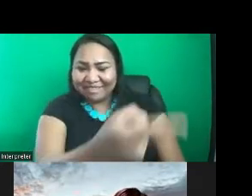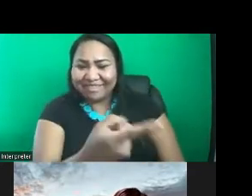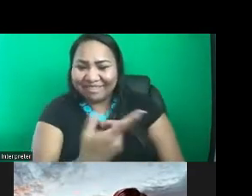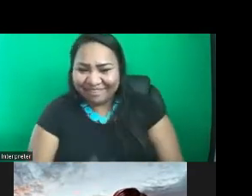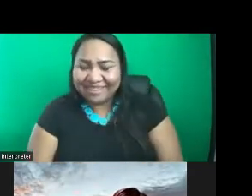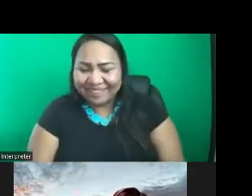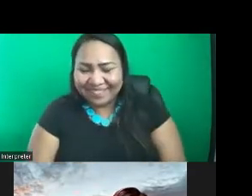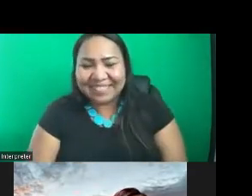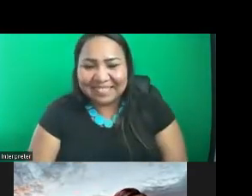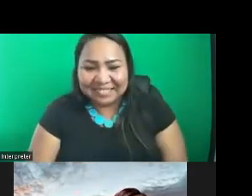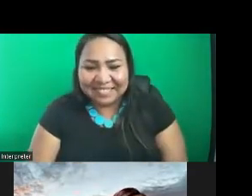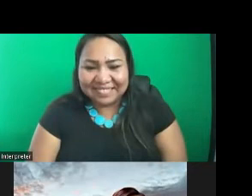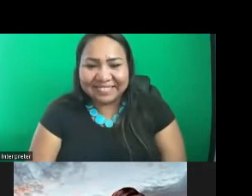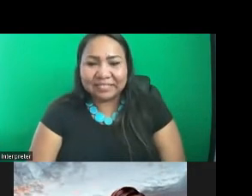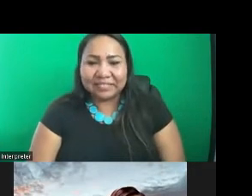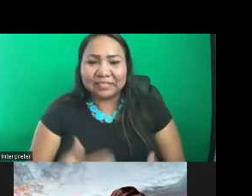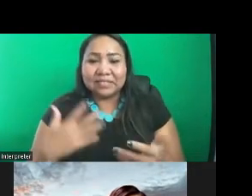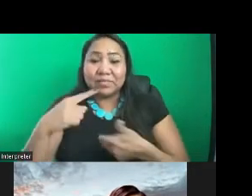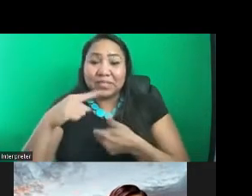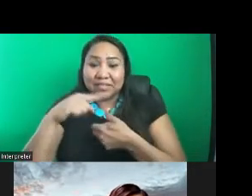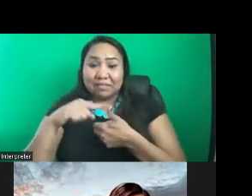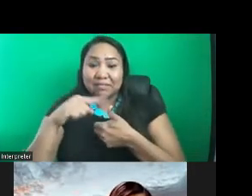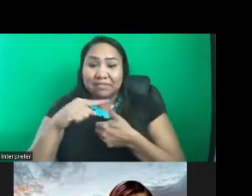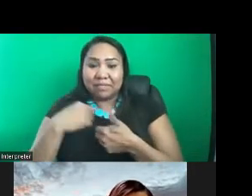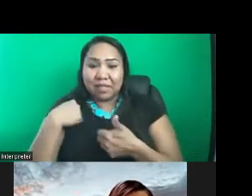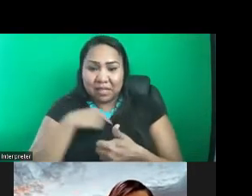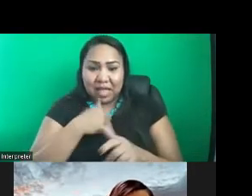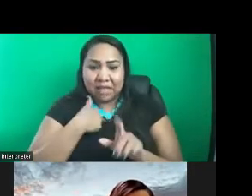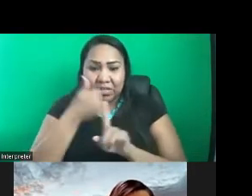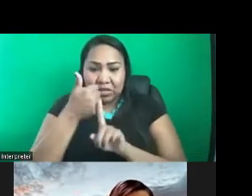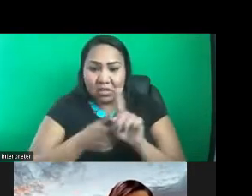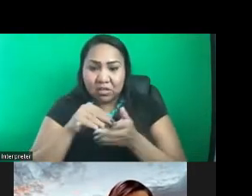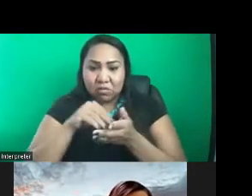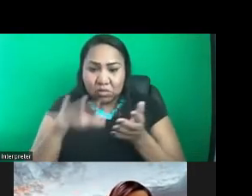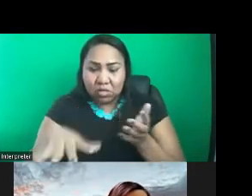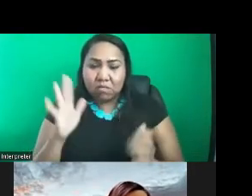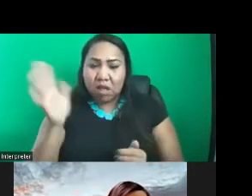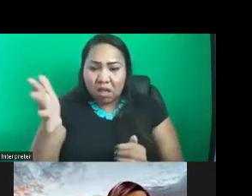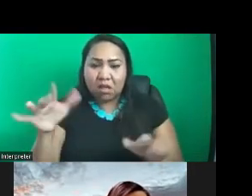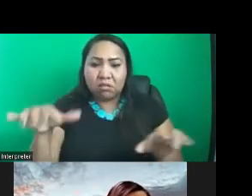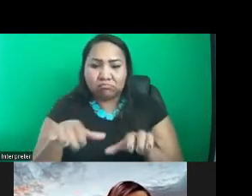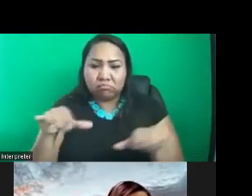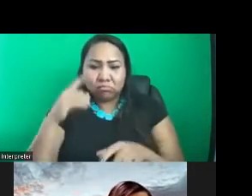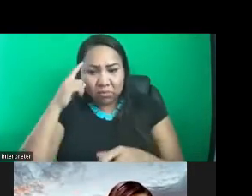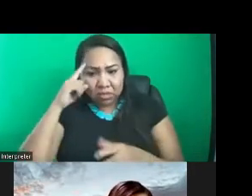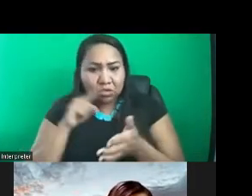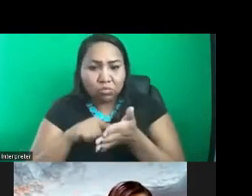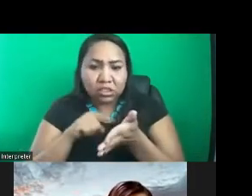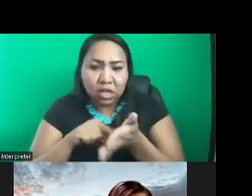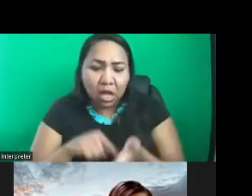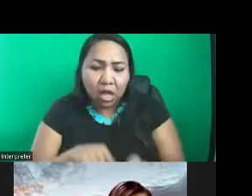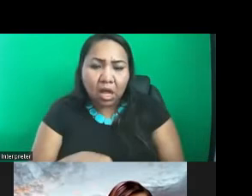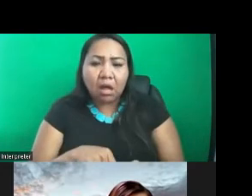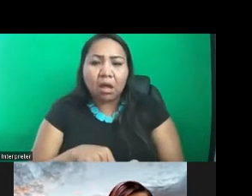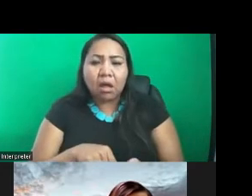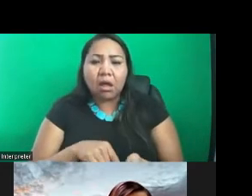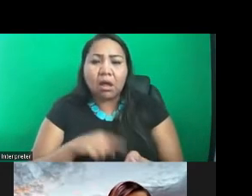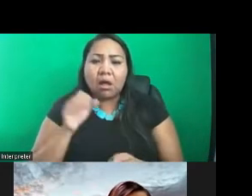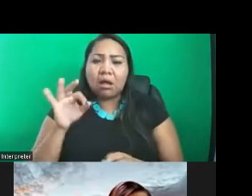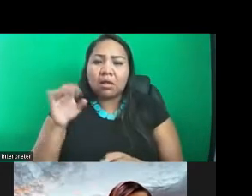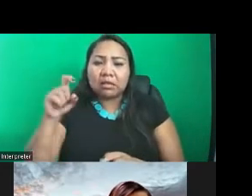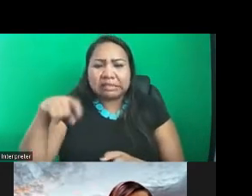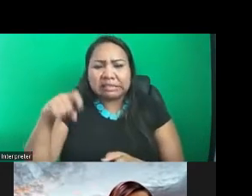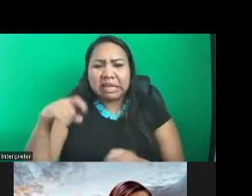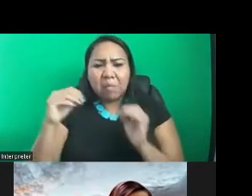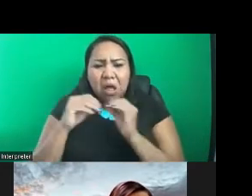that we have each student will do a research. So if you can kind of keep clicking, it's going to go on to 3